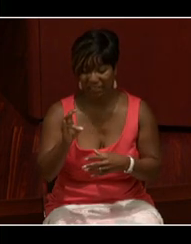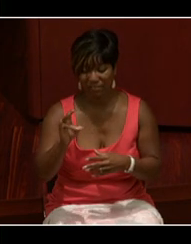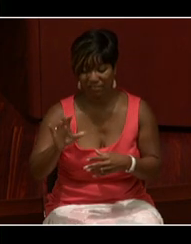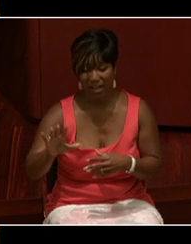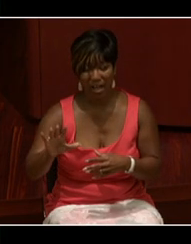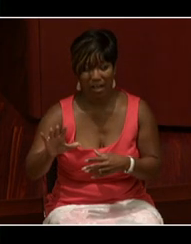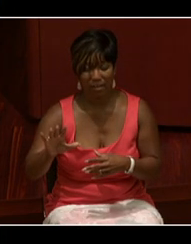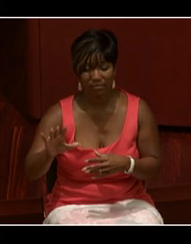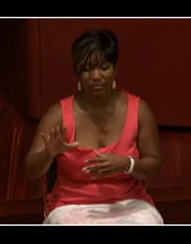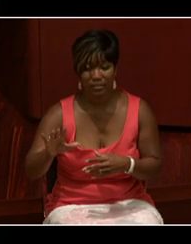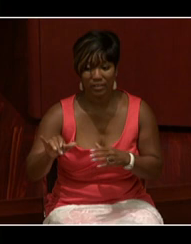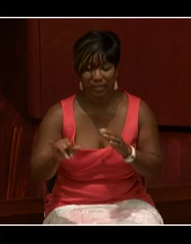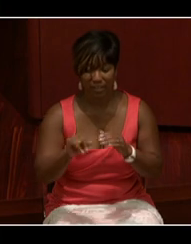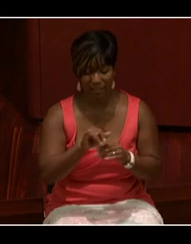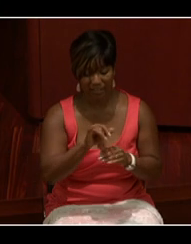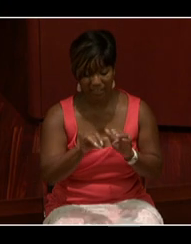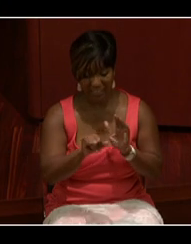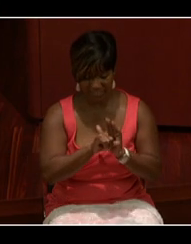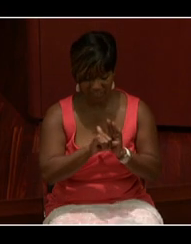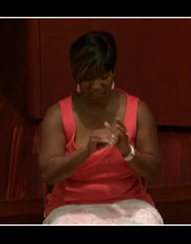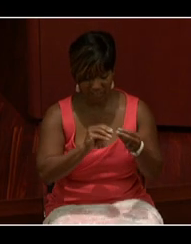Archives identifier